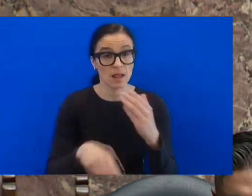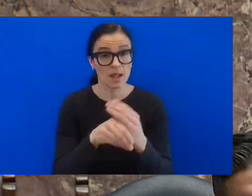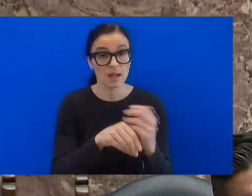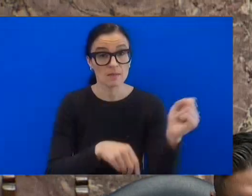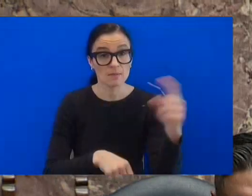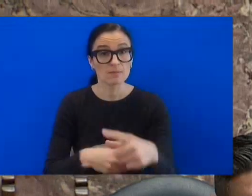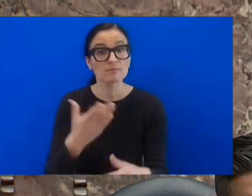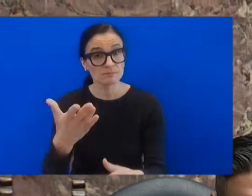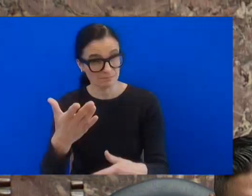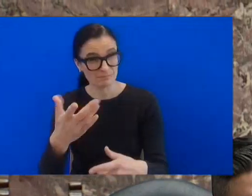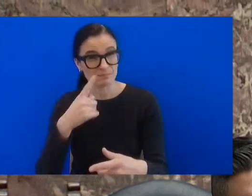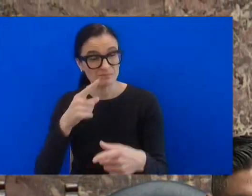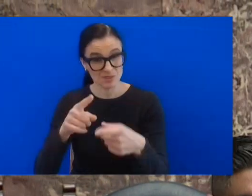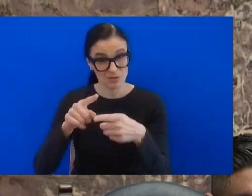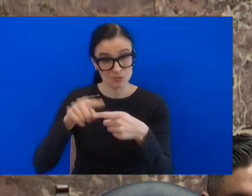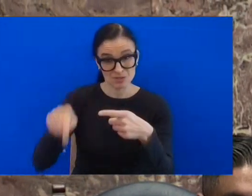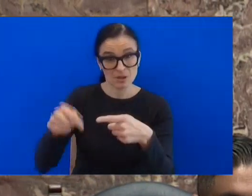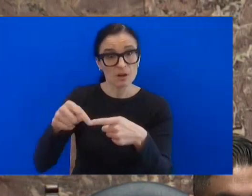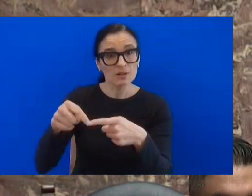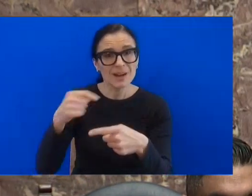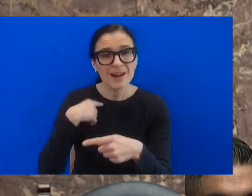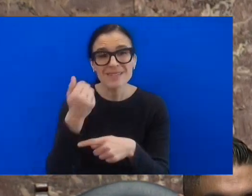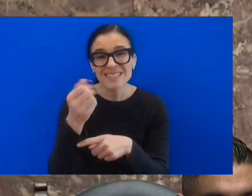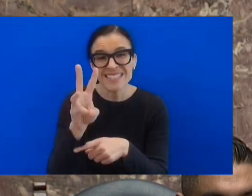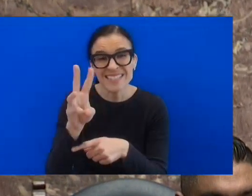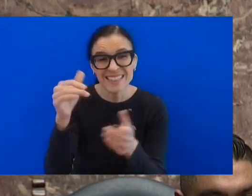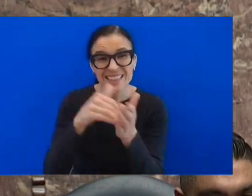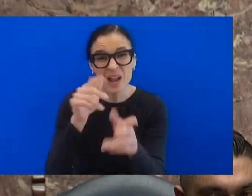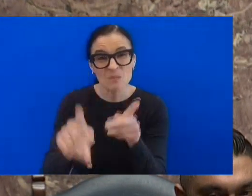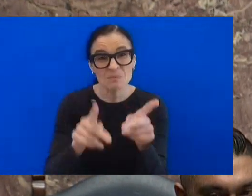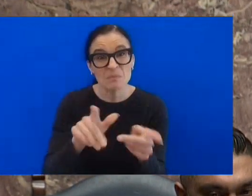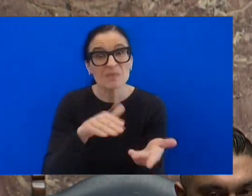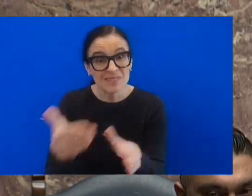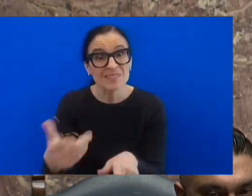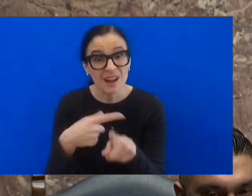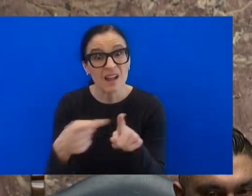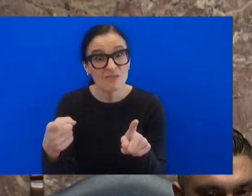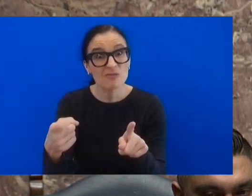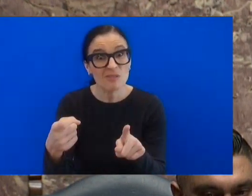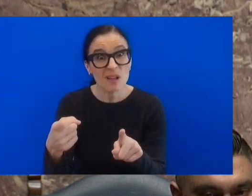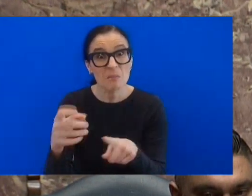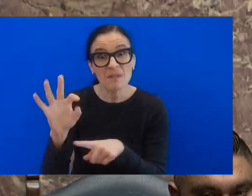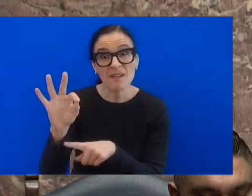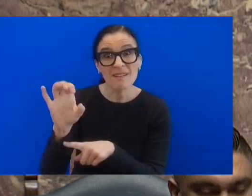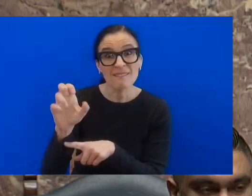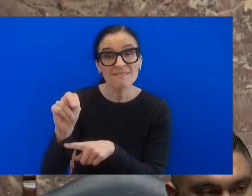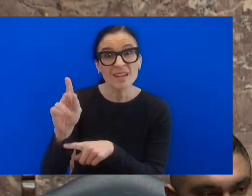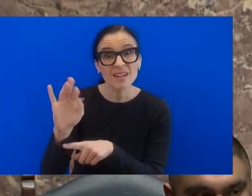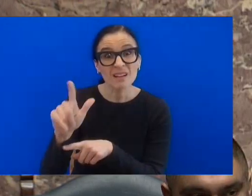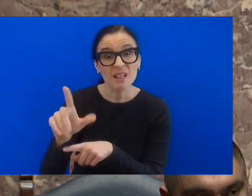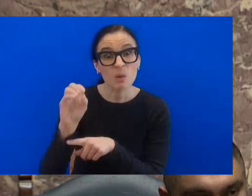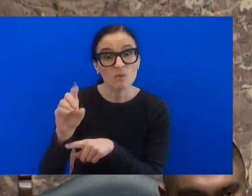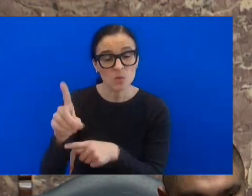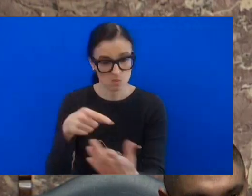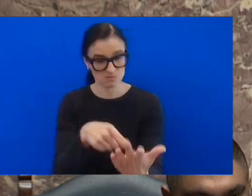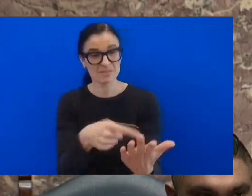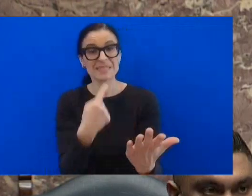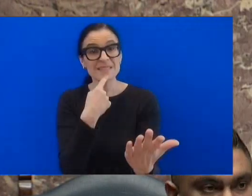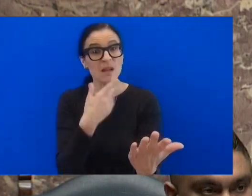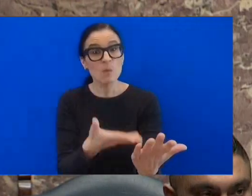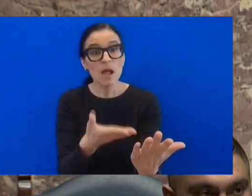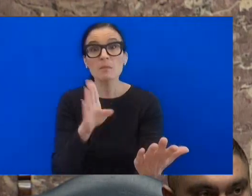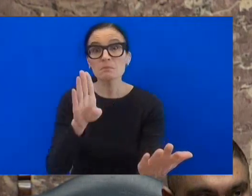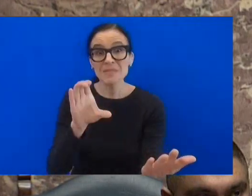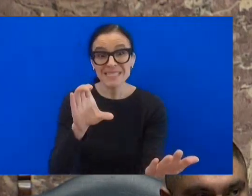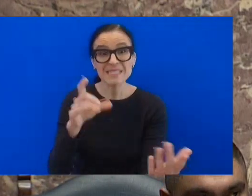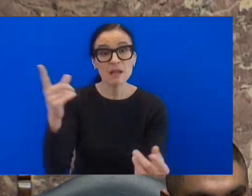from fentanyl overdose, and a recent criminal intelligence report saying BC and Ontario are the worst for cartel fentanyl production